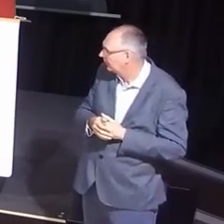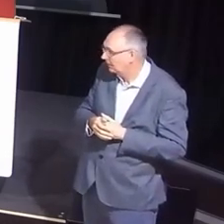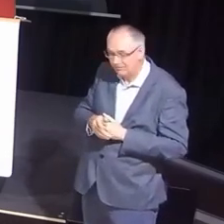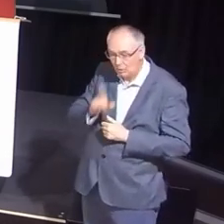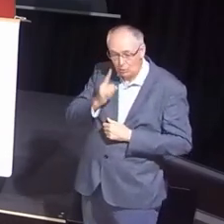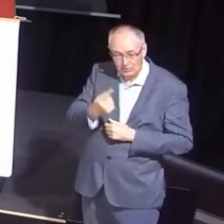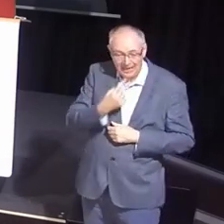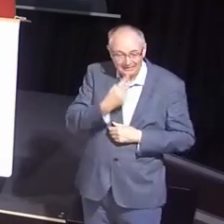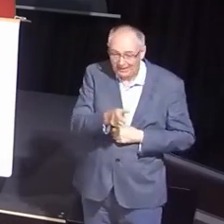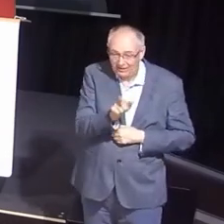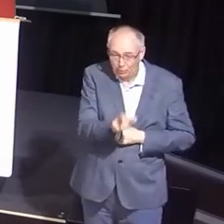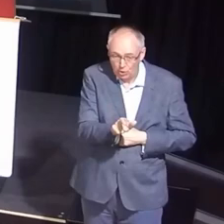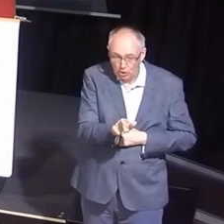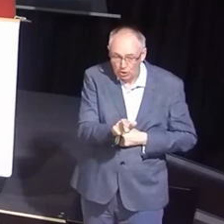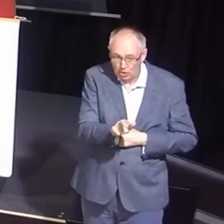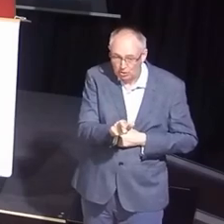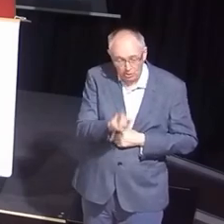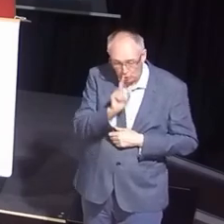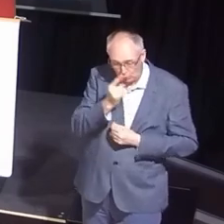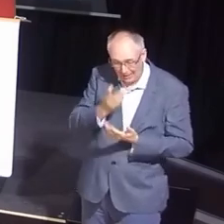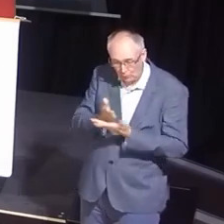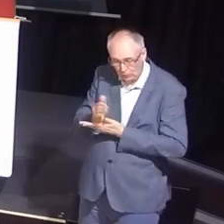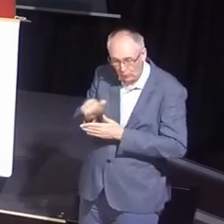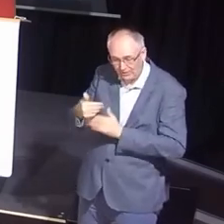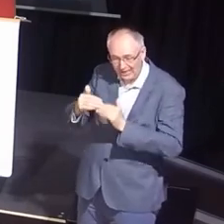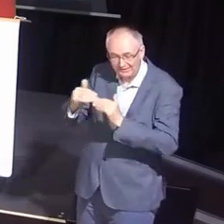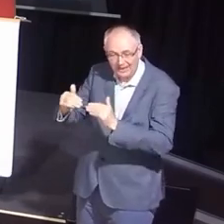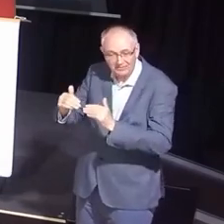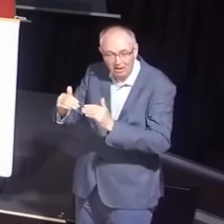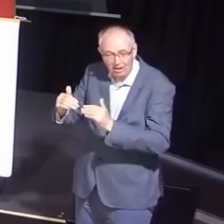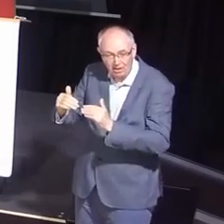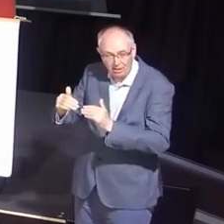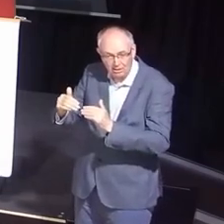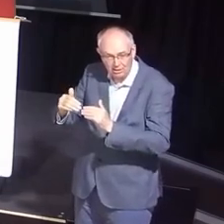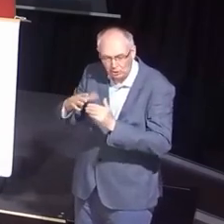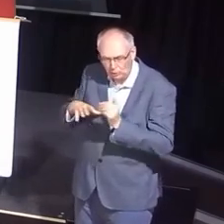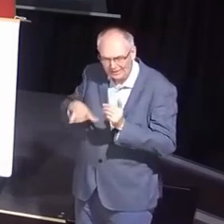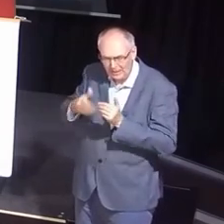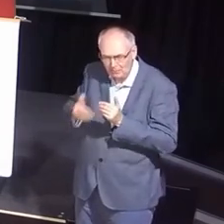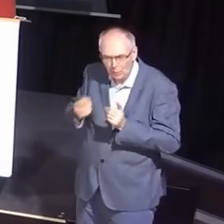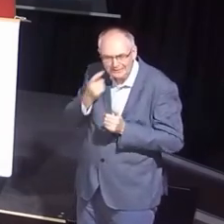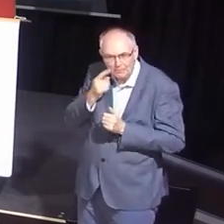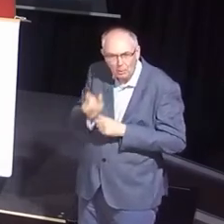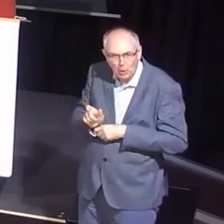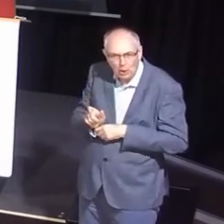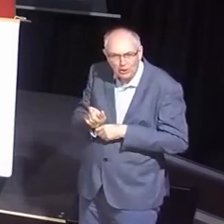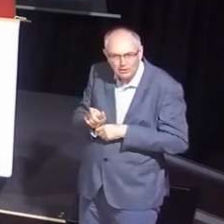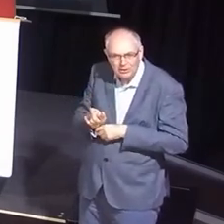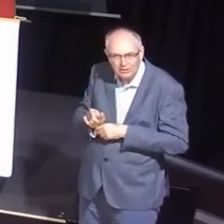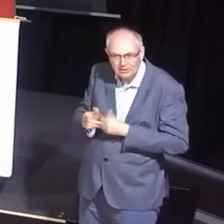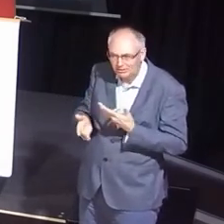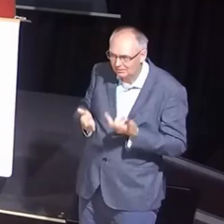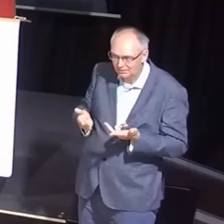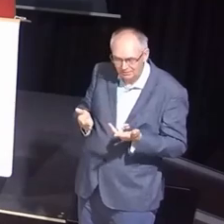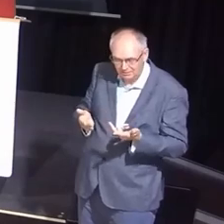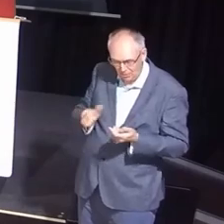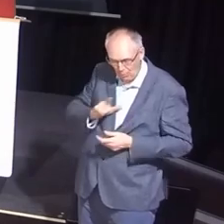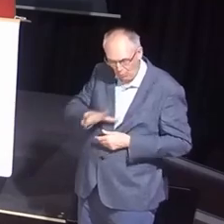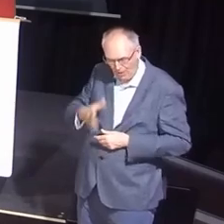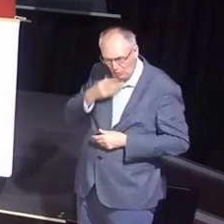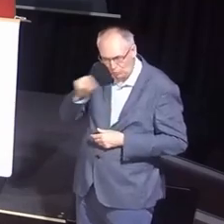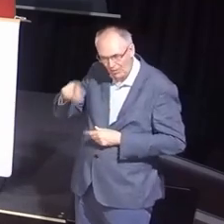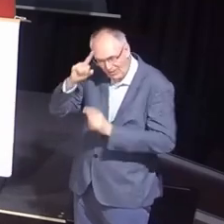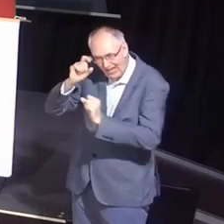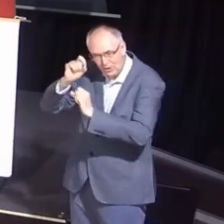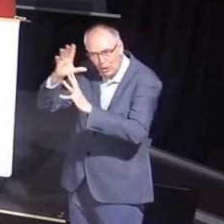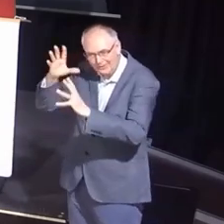say the word, you can't actually get through the level. So therefore, you actually need a simpler word to say. So naturally, why isn't that concept actually been coming into gaming